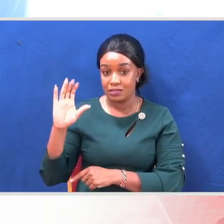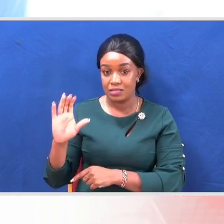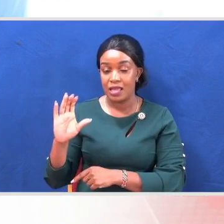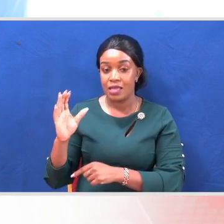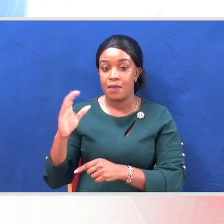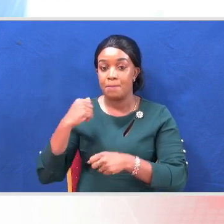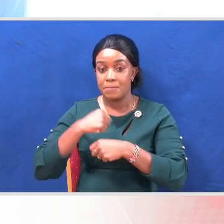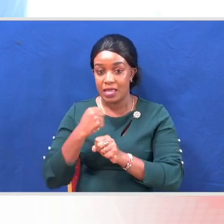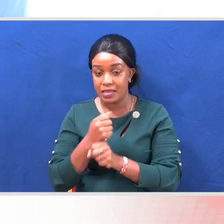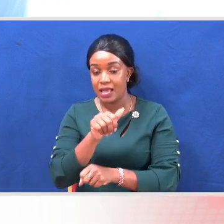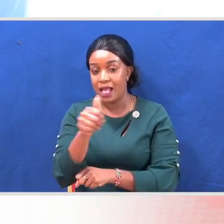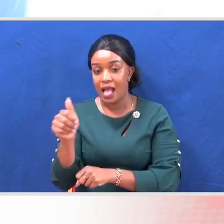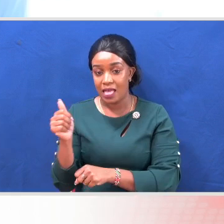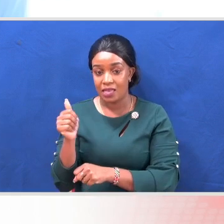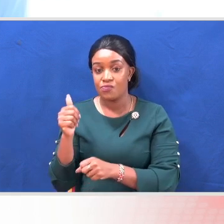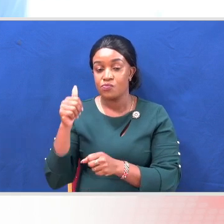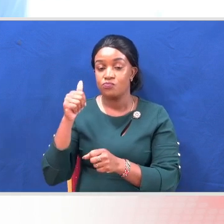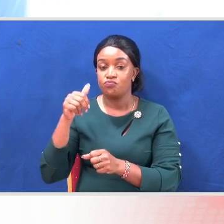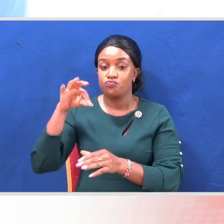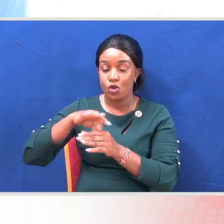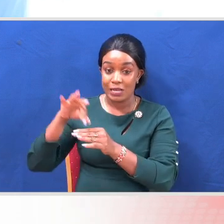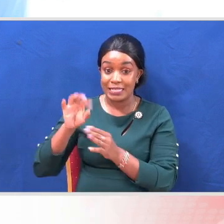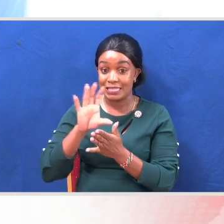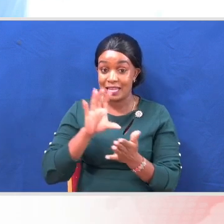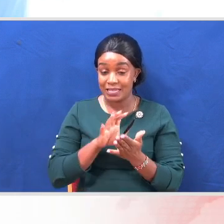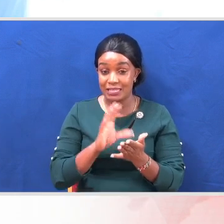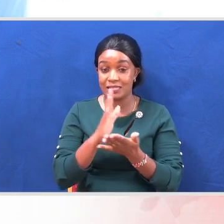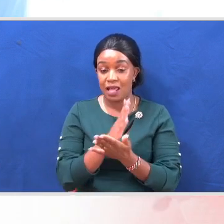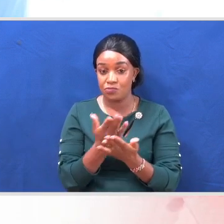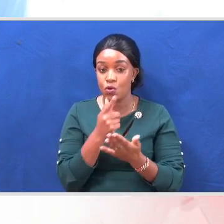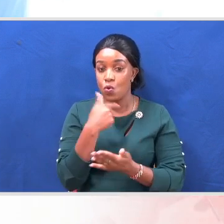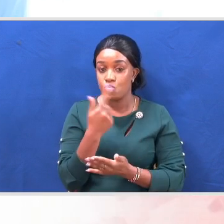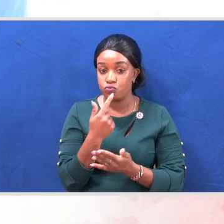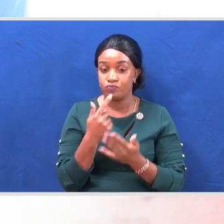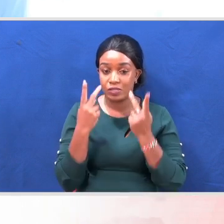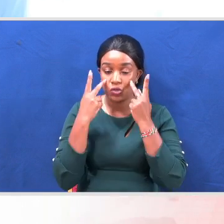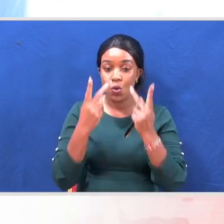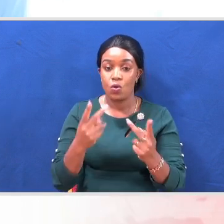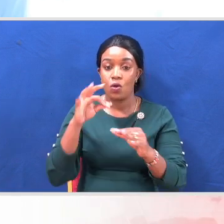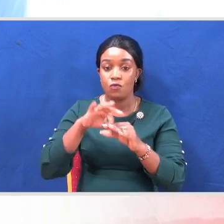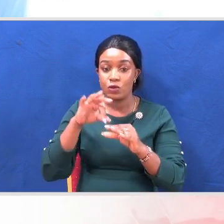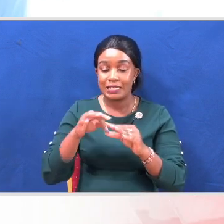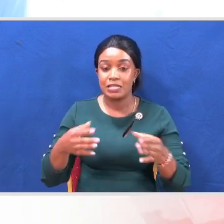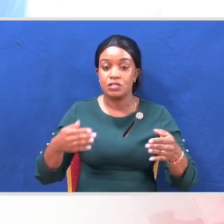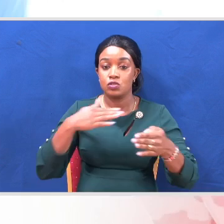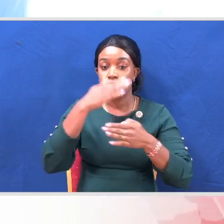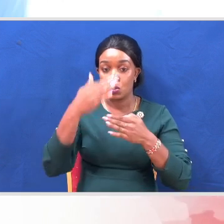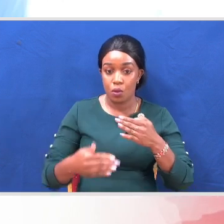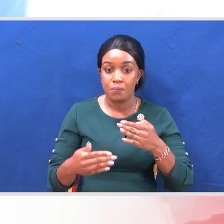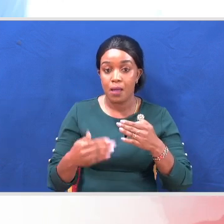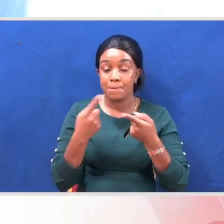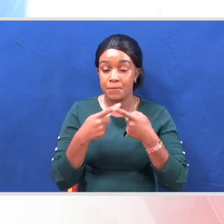other polling centers, some of whom actually saw voting come to a standstill.